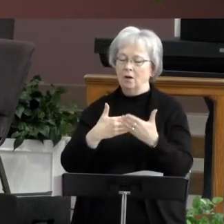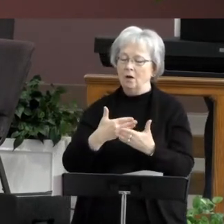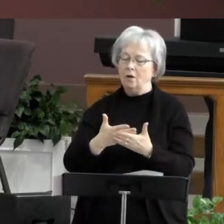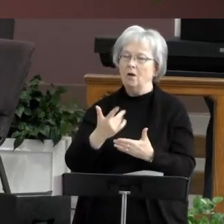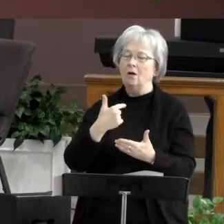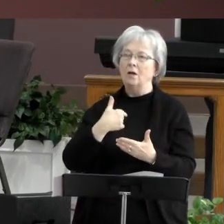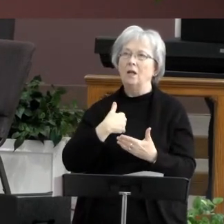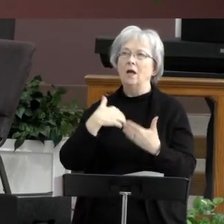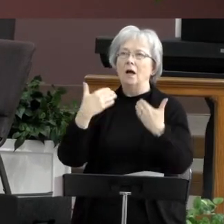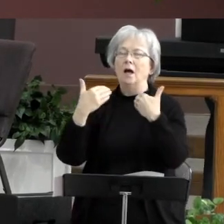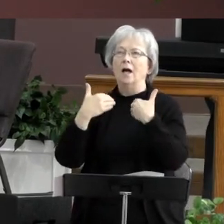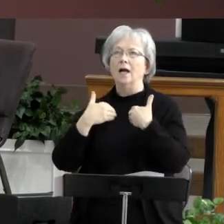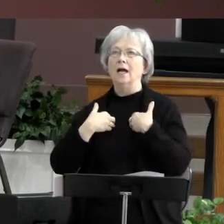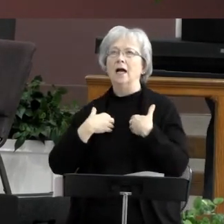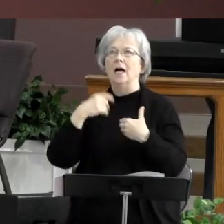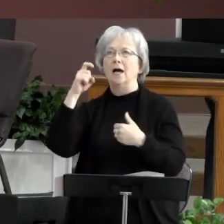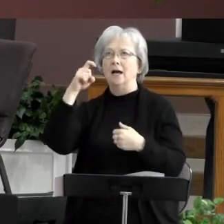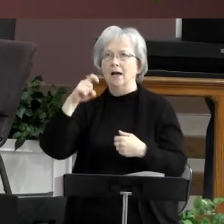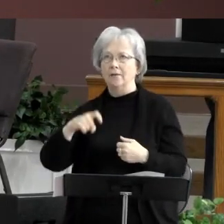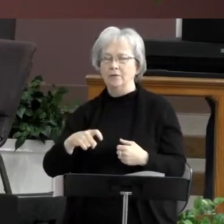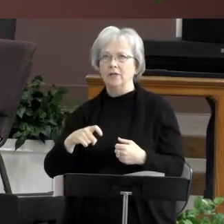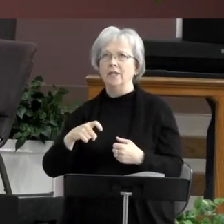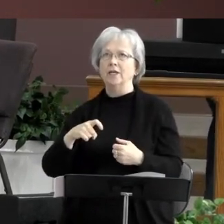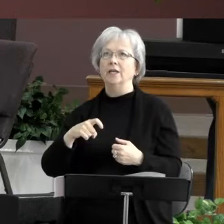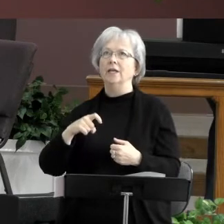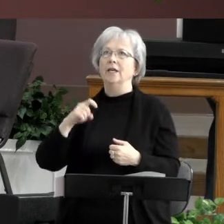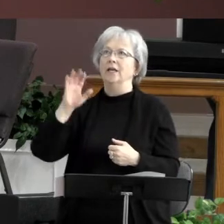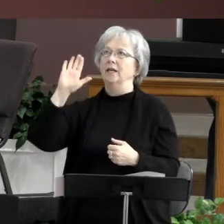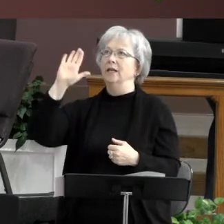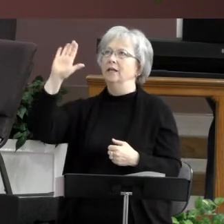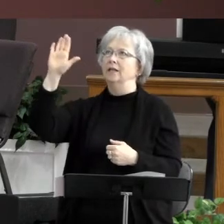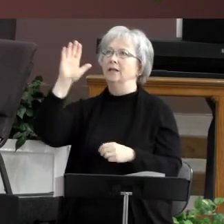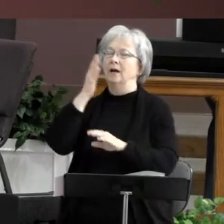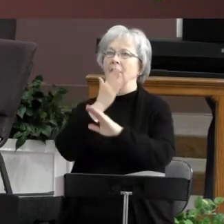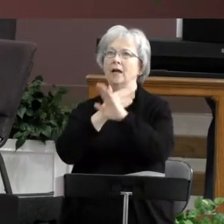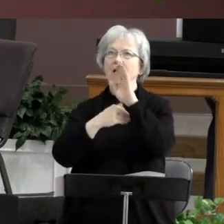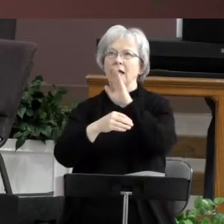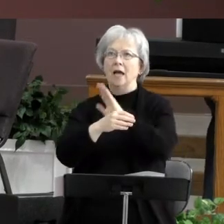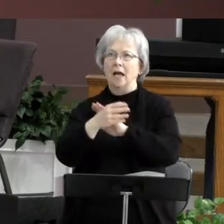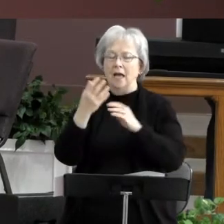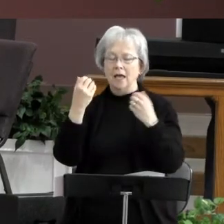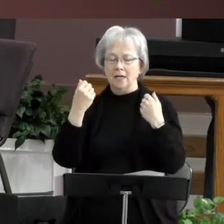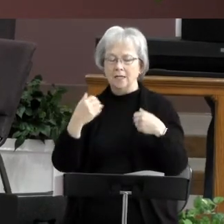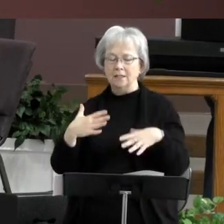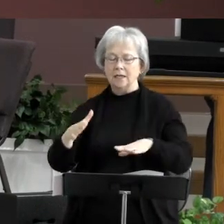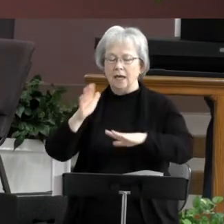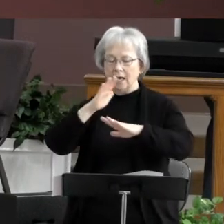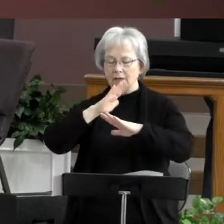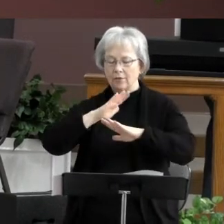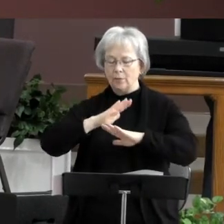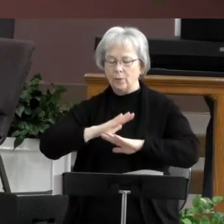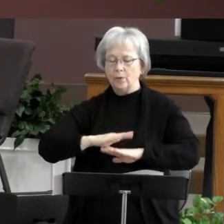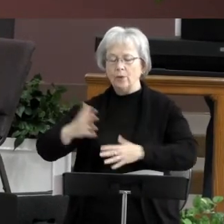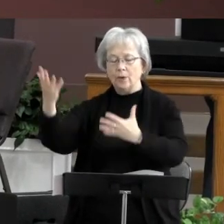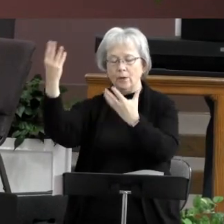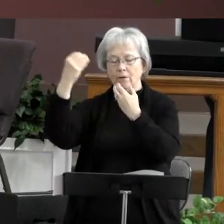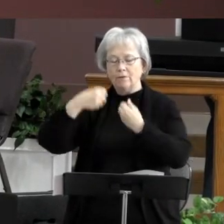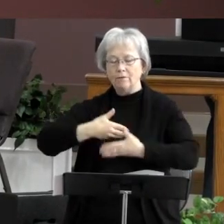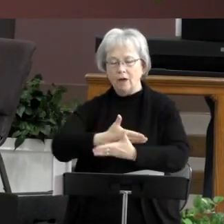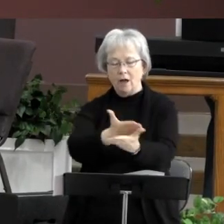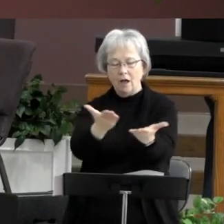see. All I have needed Thy hand hath